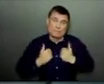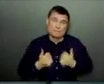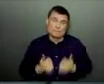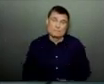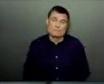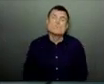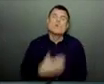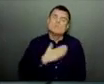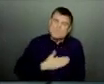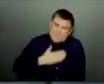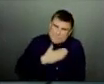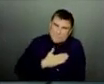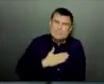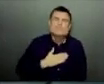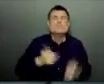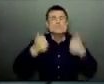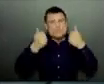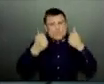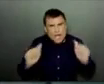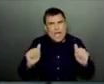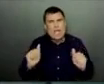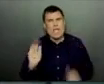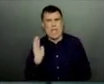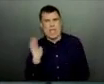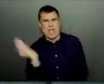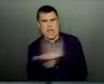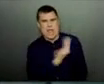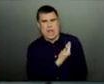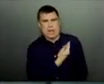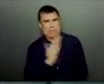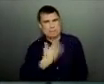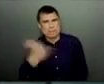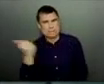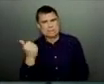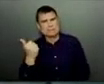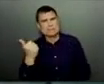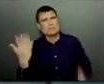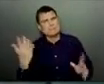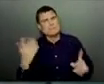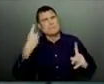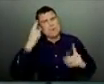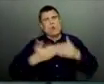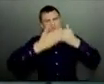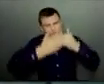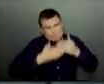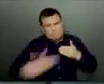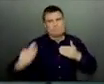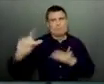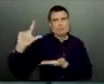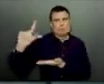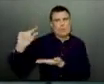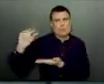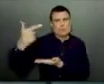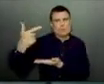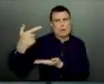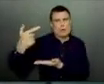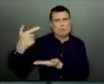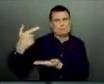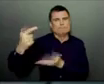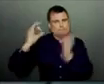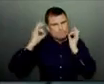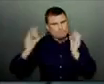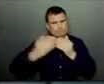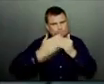possible way. COVID-19 may define 2020, but it will not define 2020.